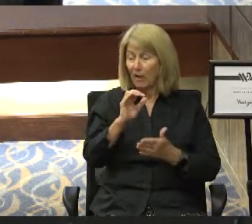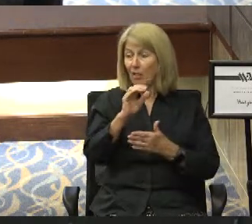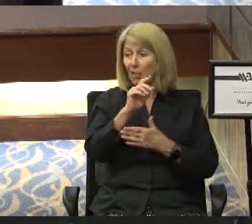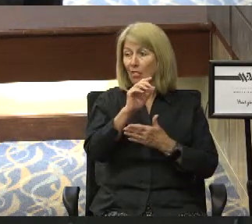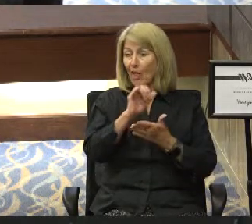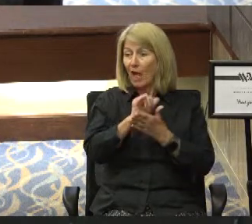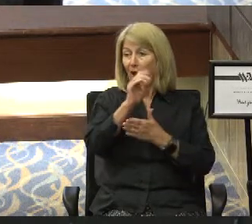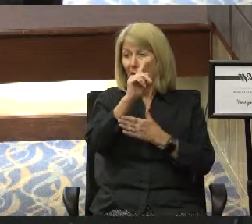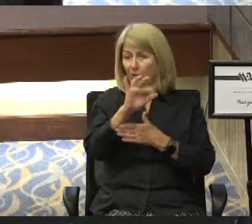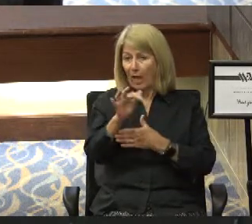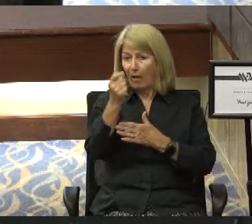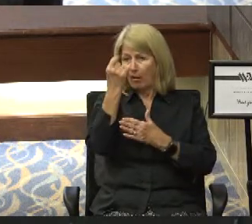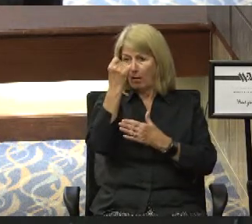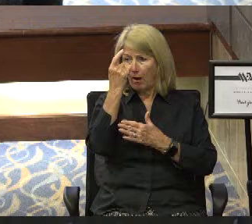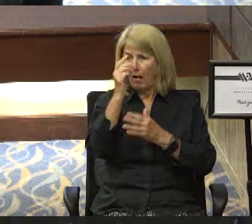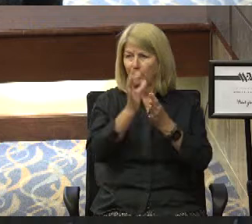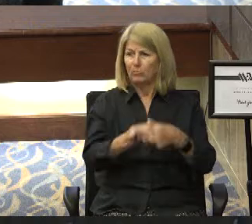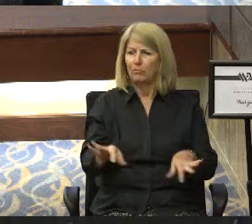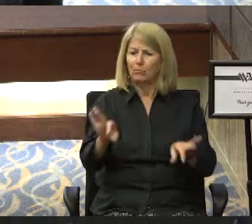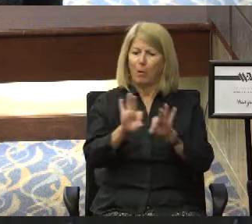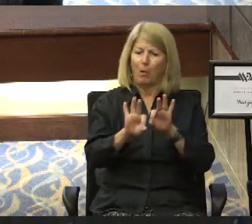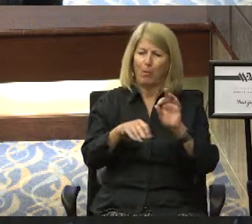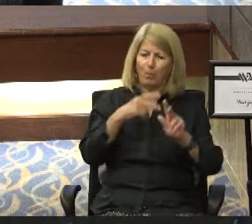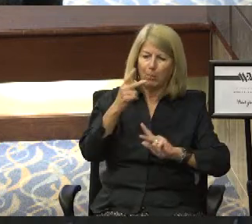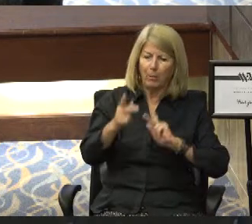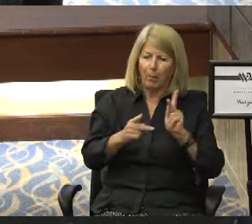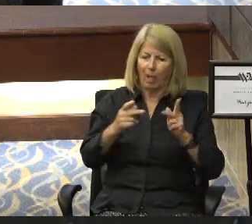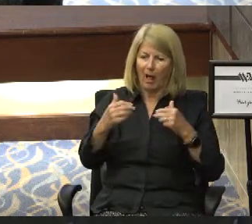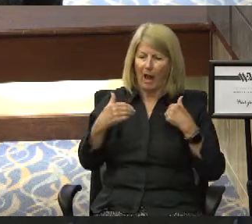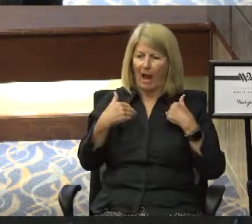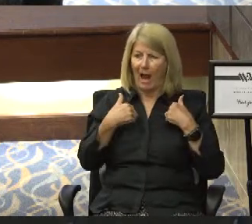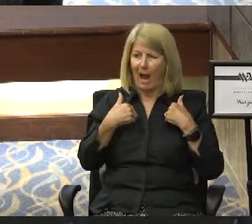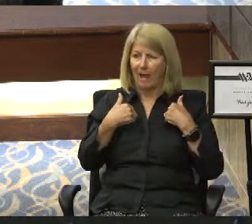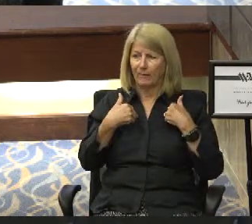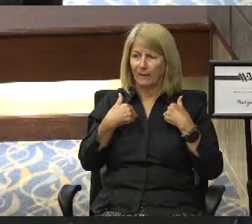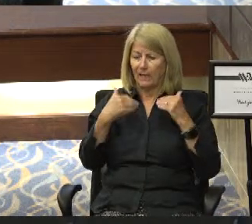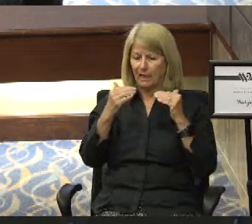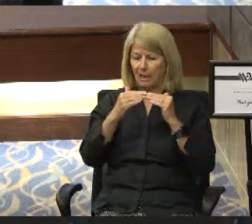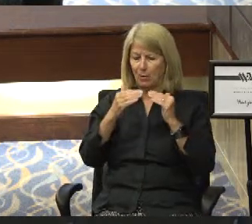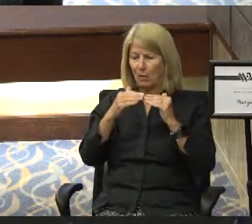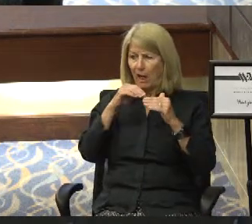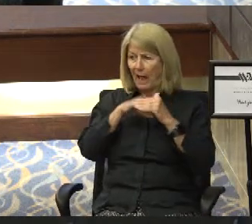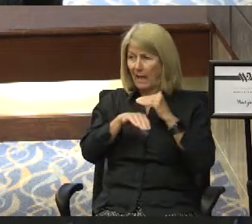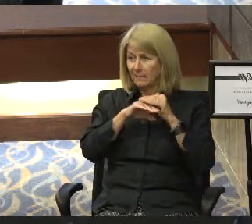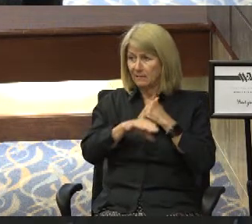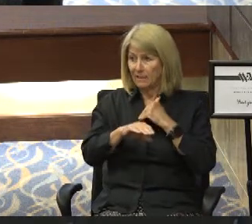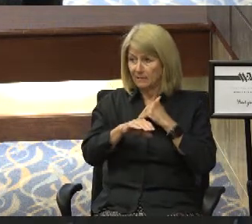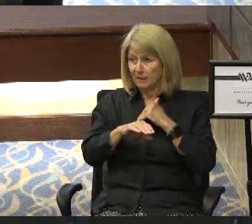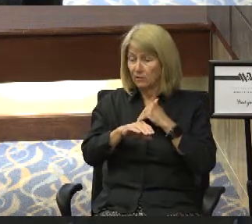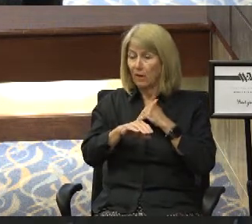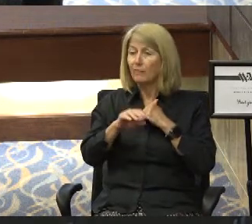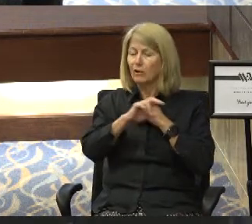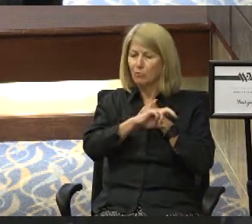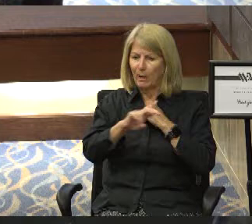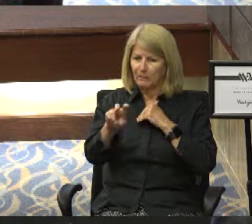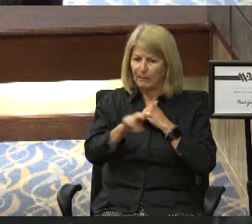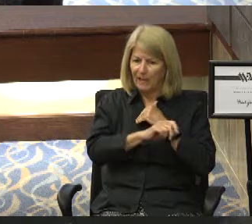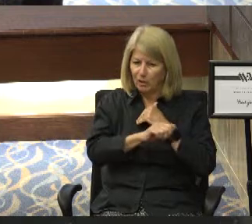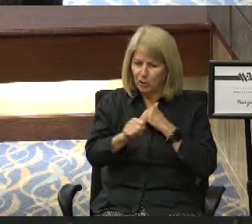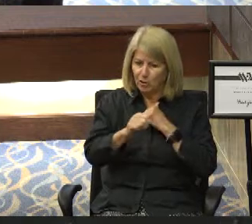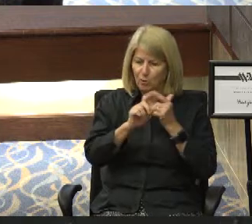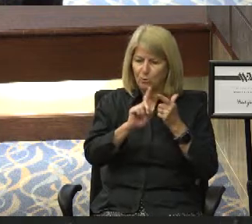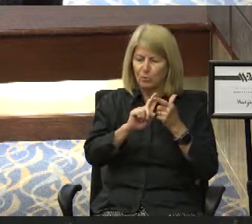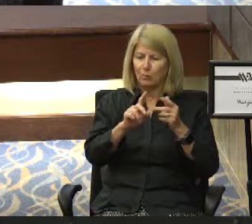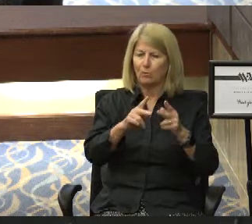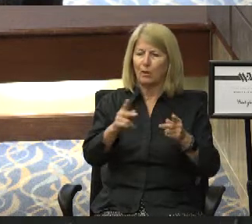the importance of folks having ample access to transportation to this location,